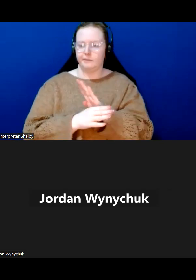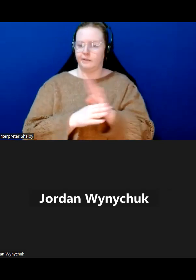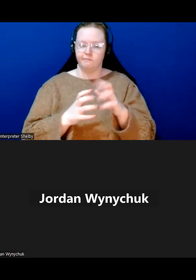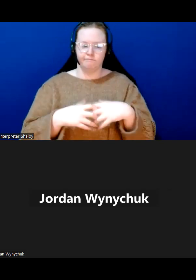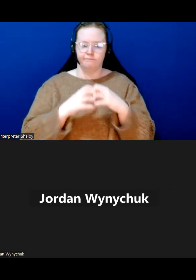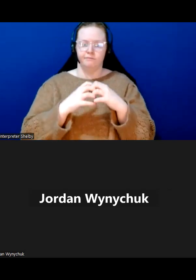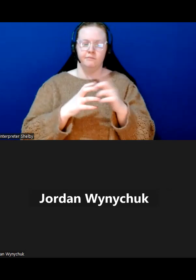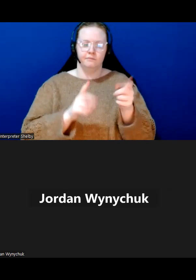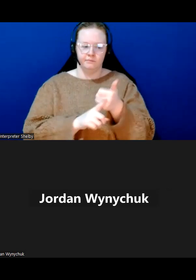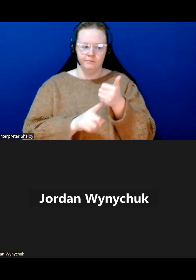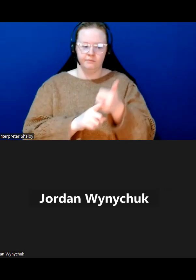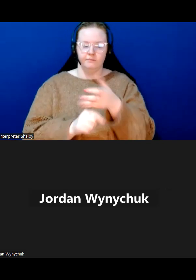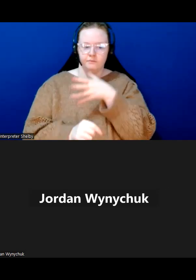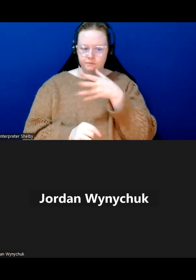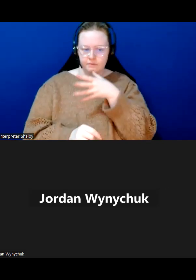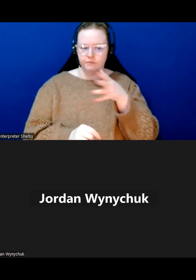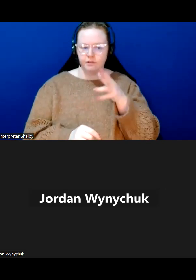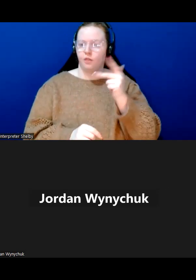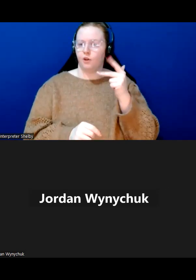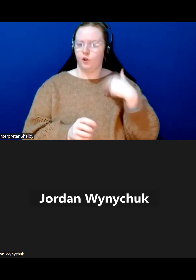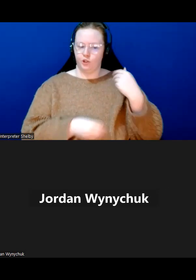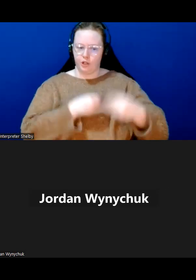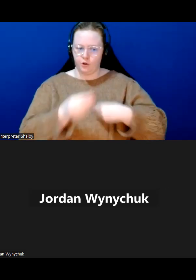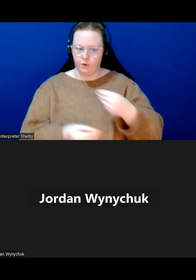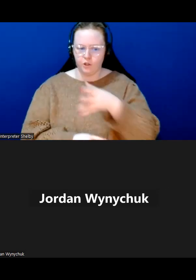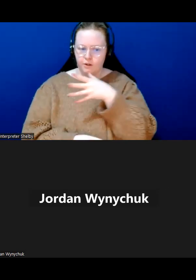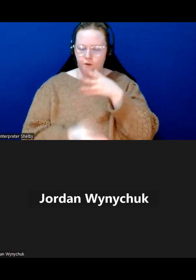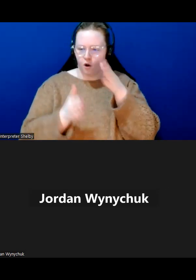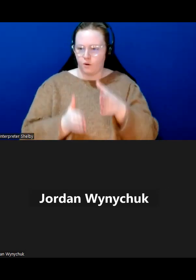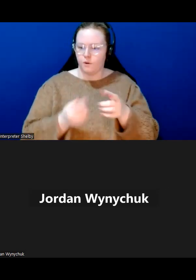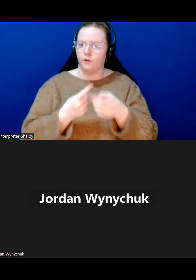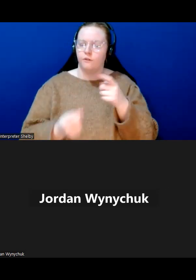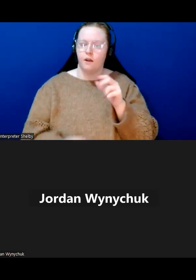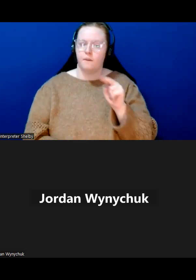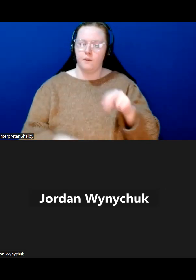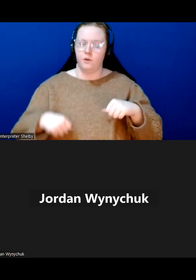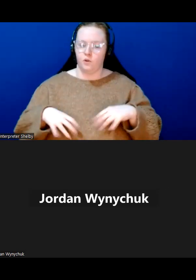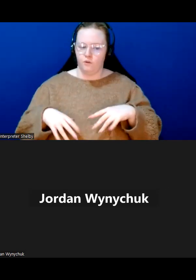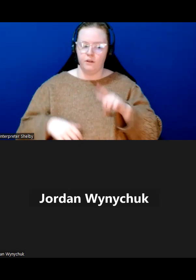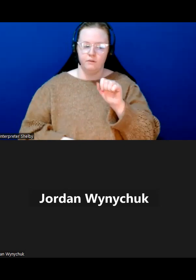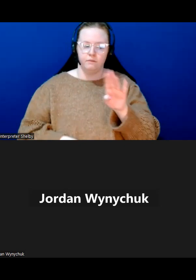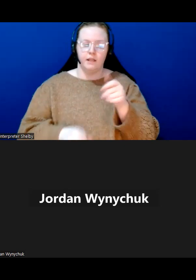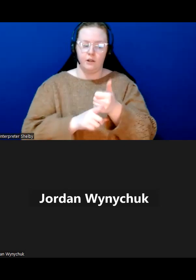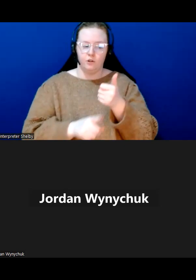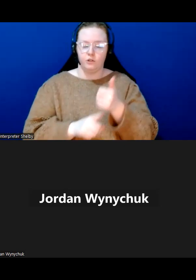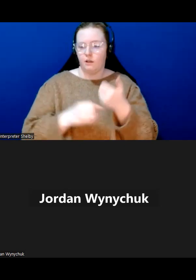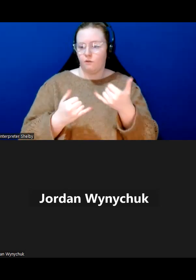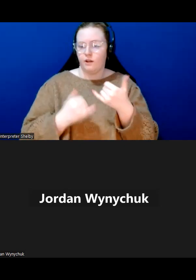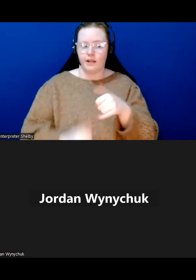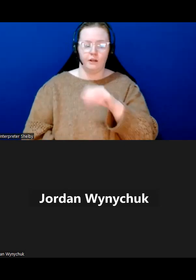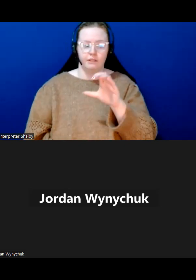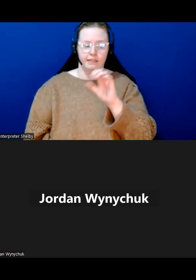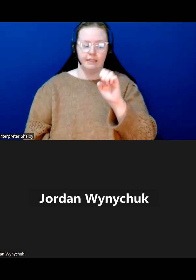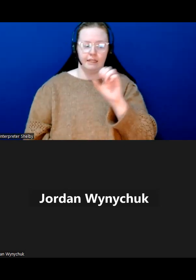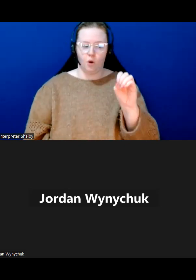farmer from rural Newfoundland and Labrador and is the current CEO of SucSeed, a hydroponic